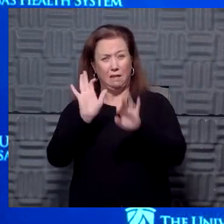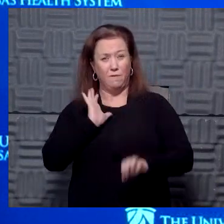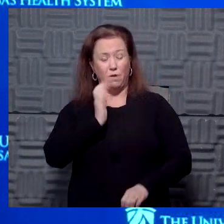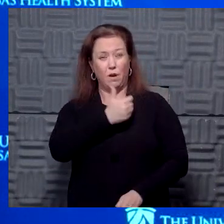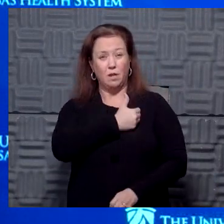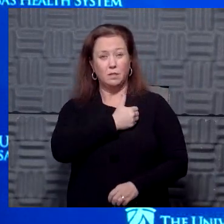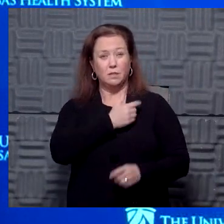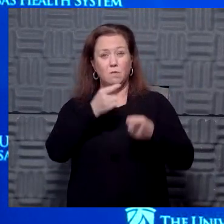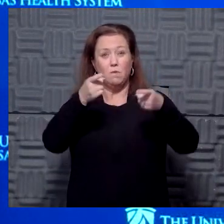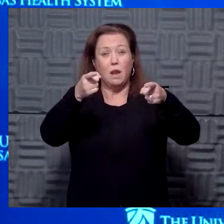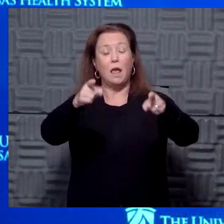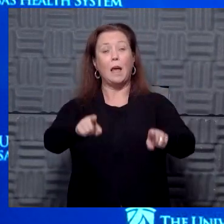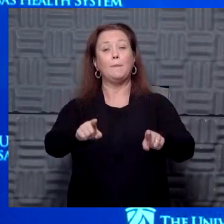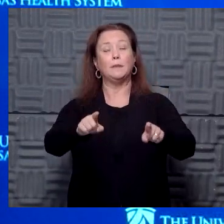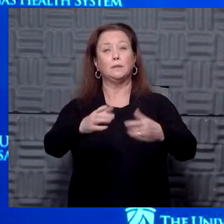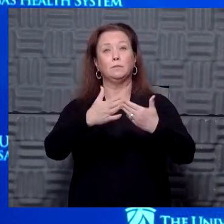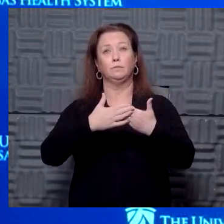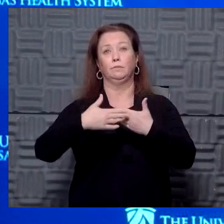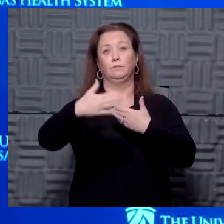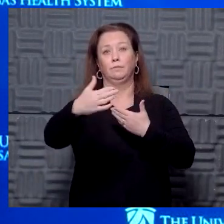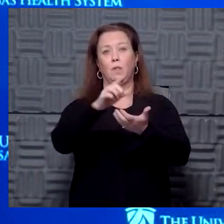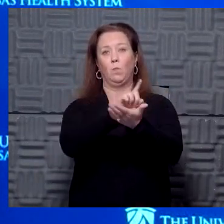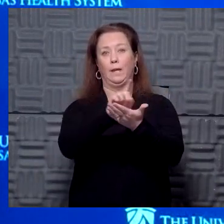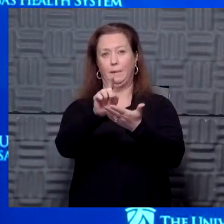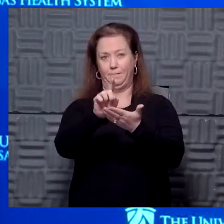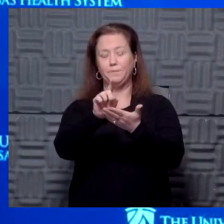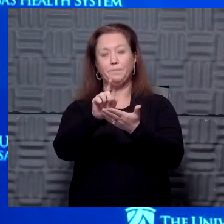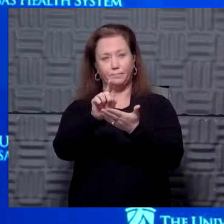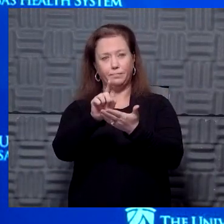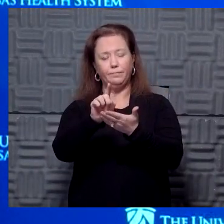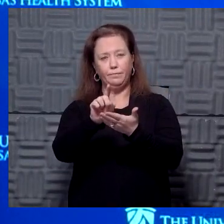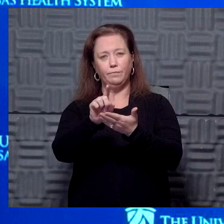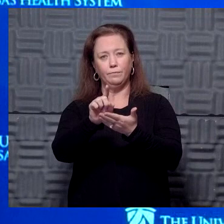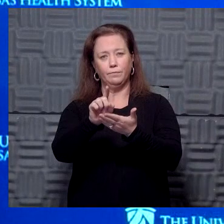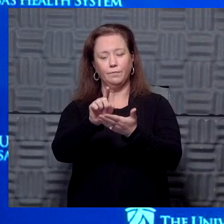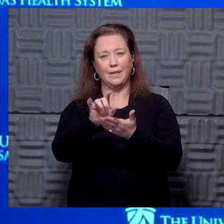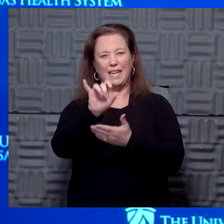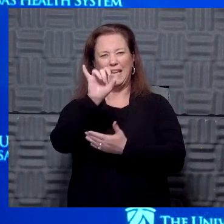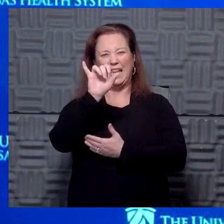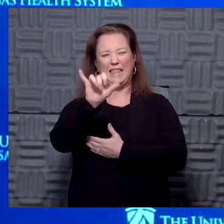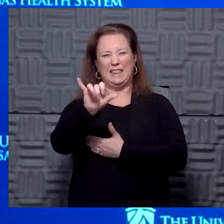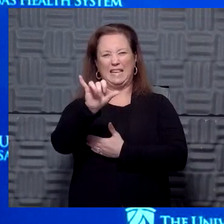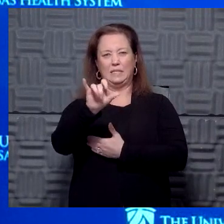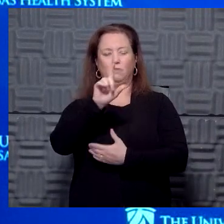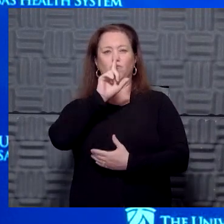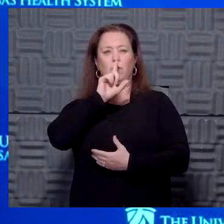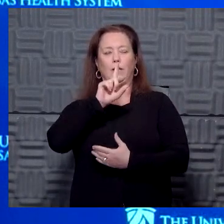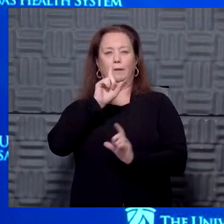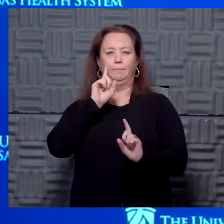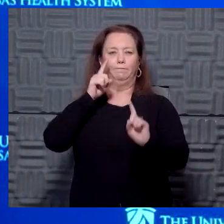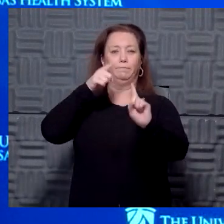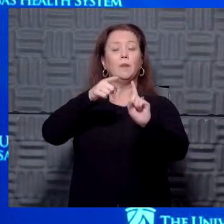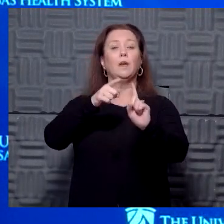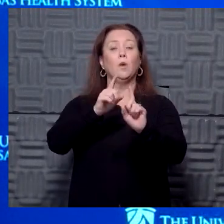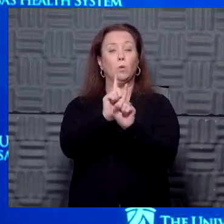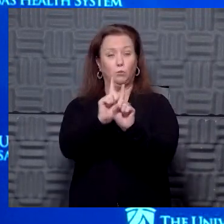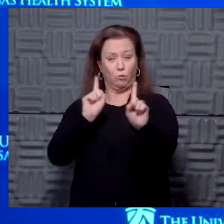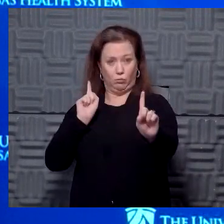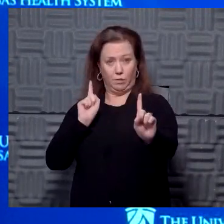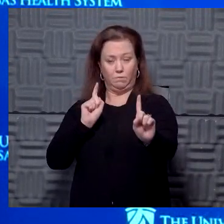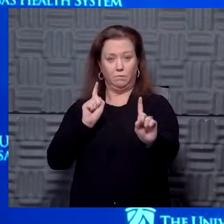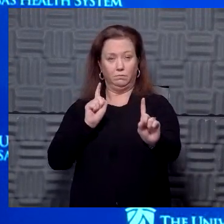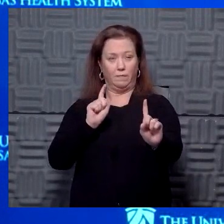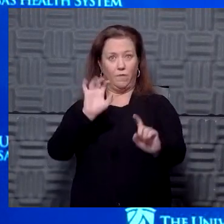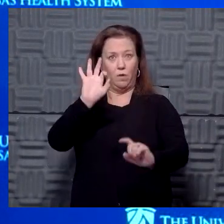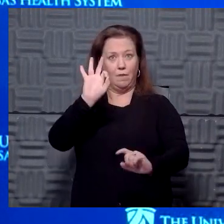what happens in the next week. That will be the tale of the tape. We did social distancing